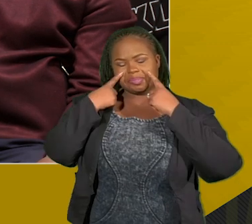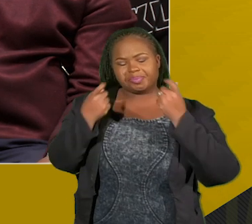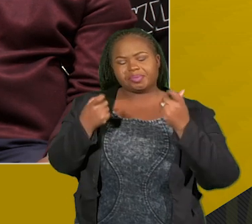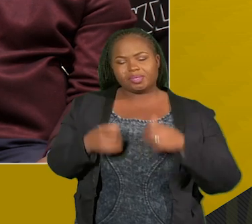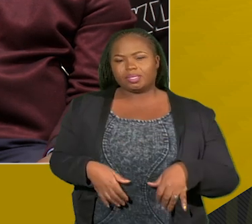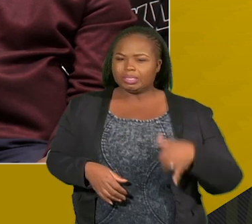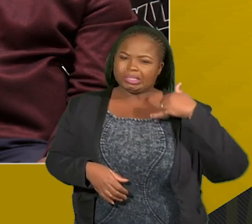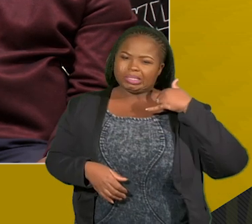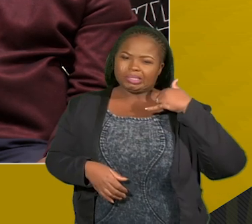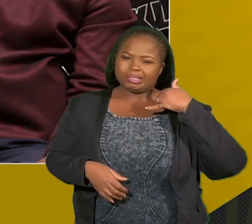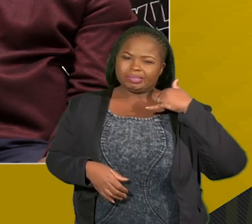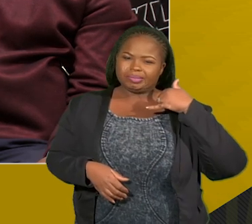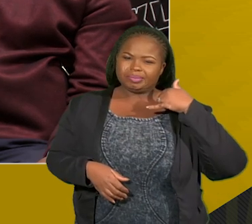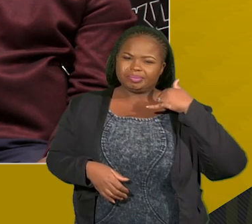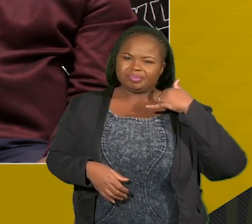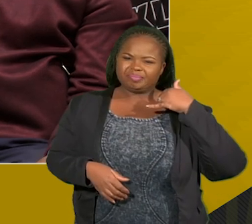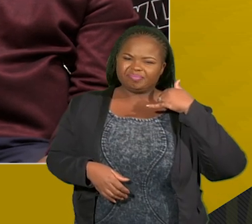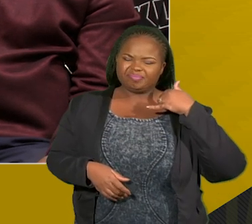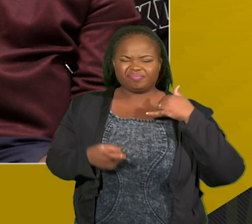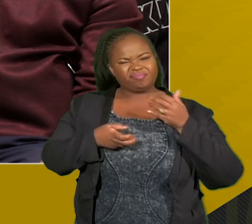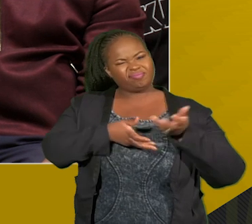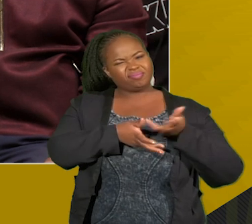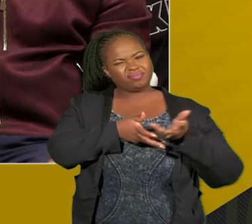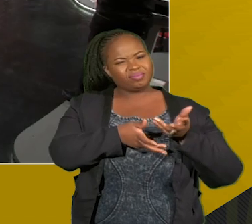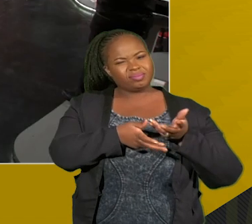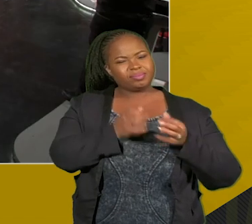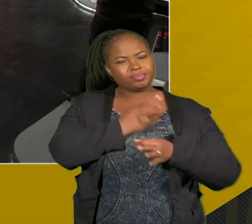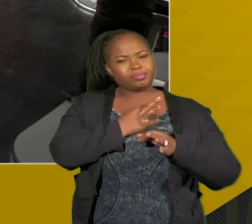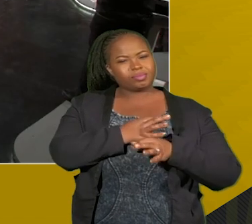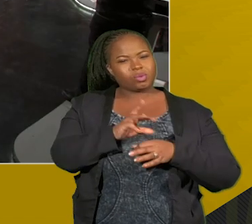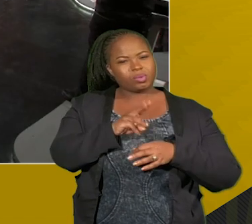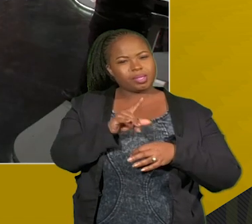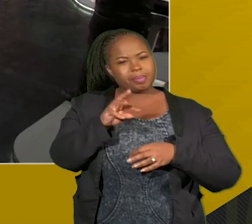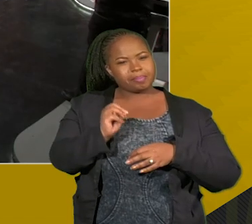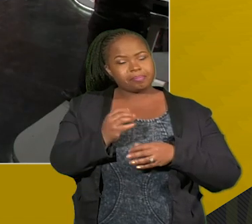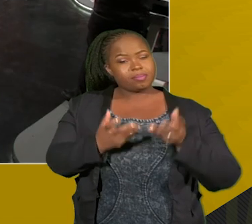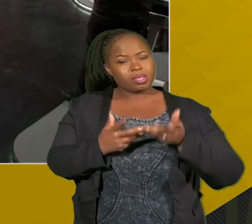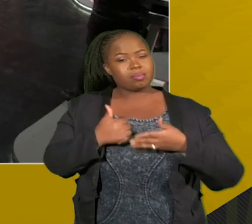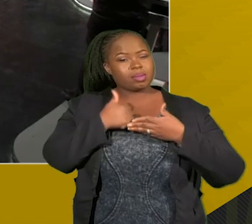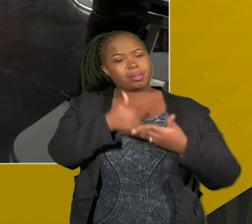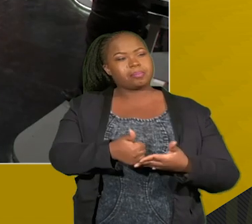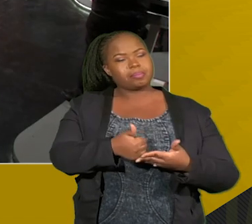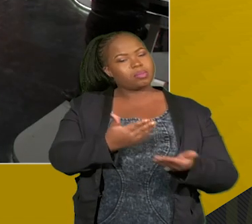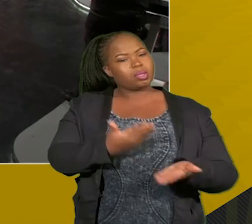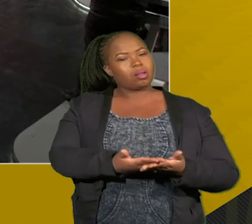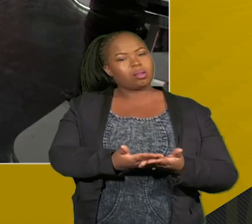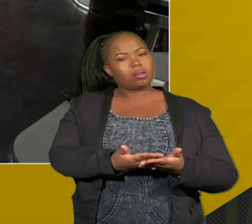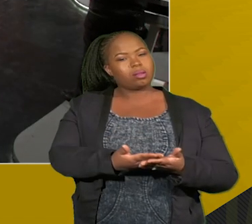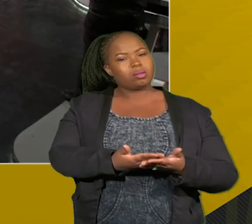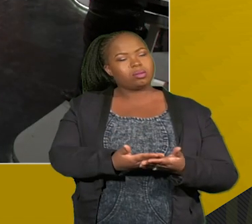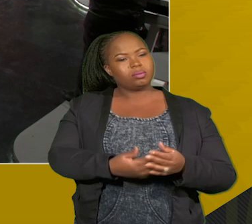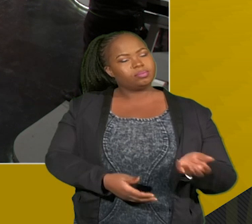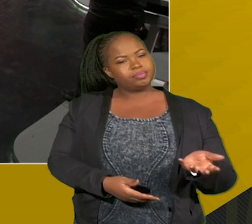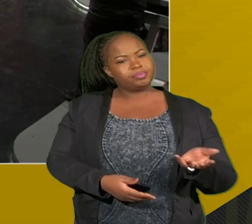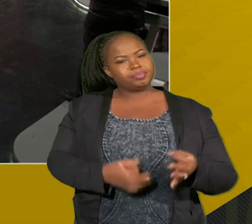Okay. Anonymous, ke gopela o buela ntate William, he's a clinical psychologist, and perhaps I can kgona go go thusa just a little bit. Ntate